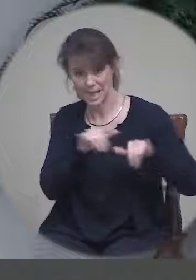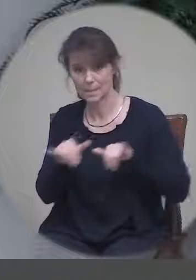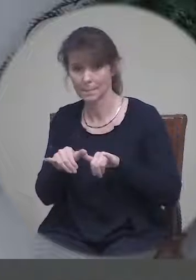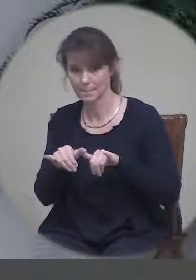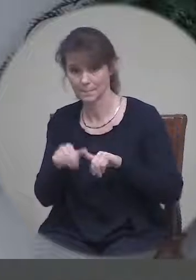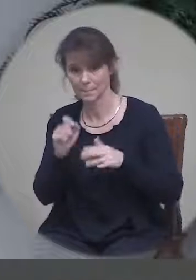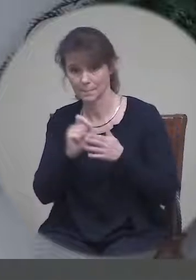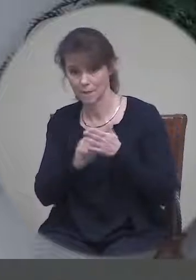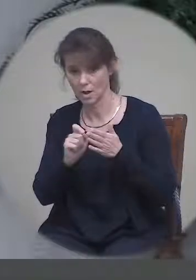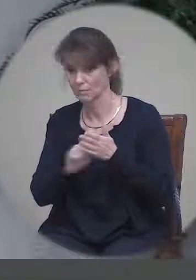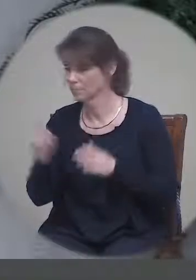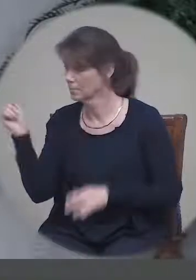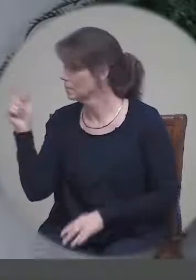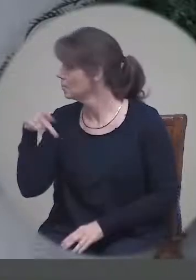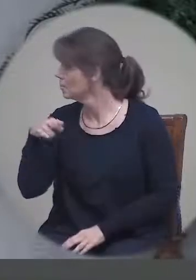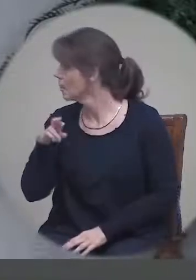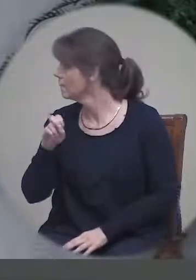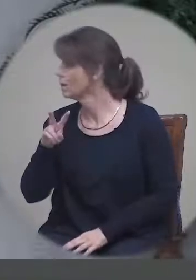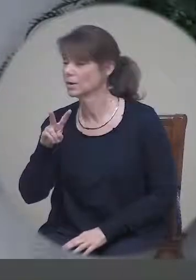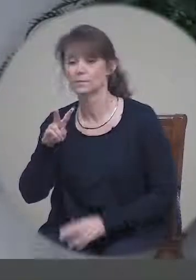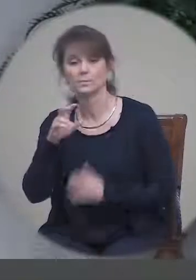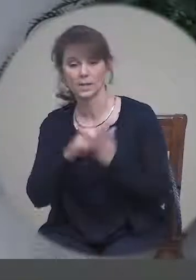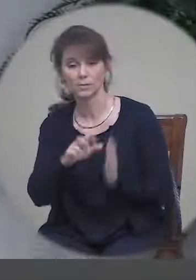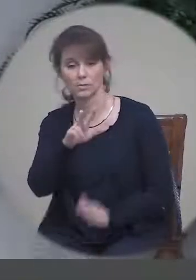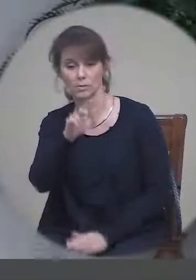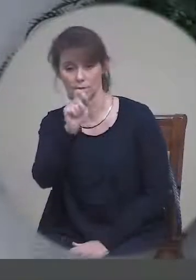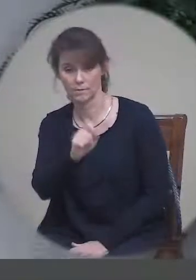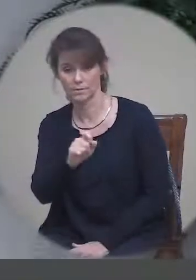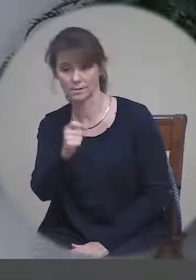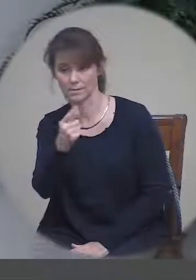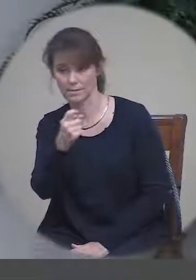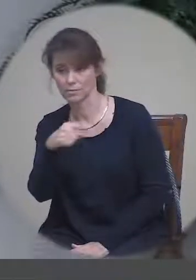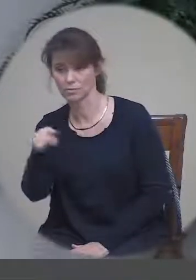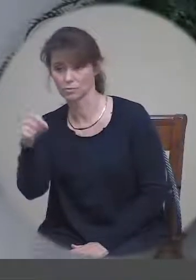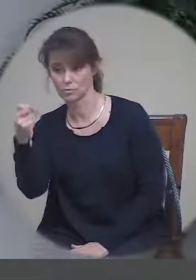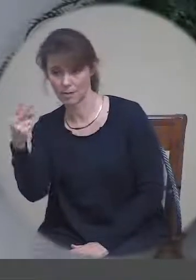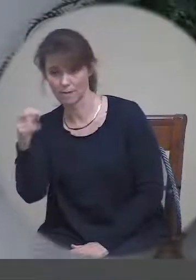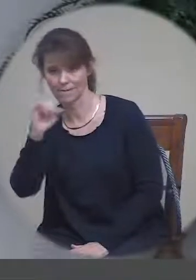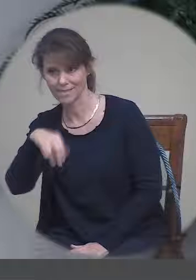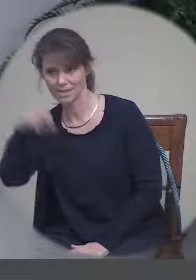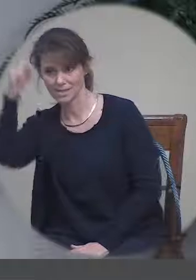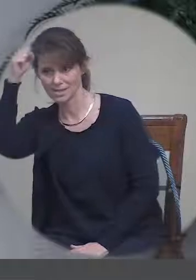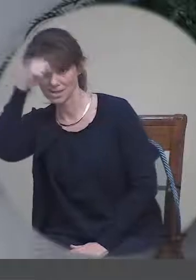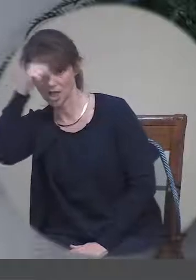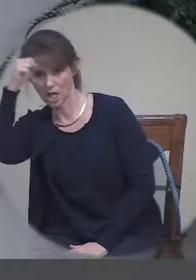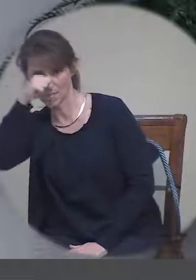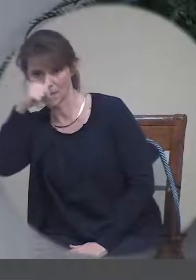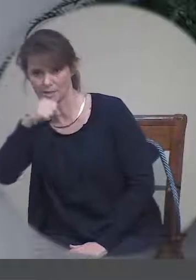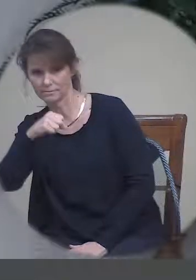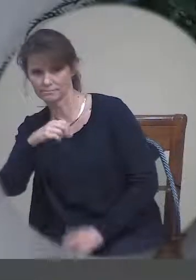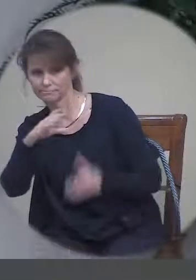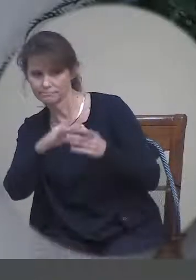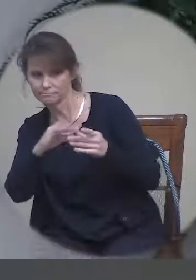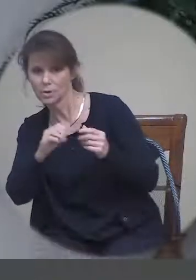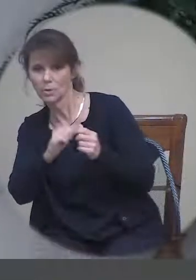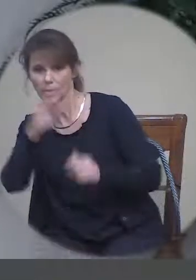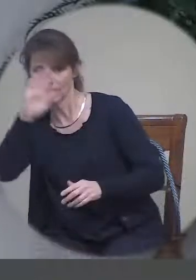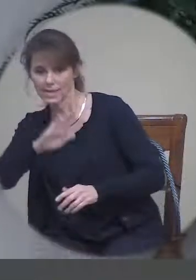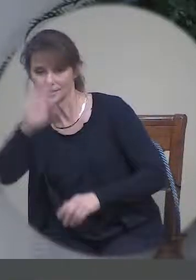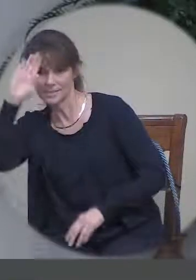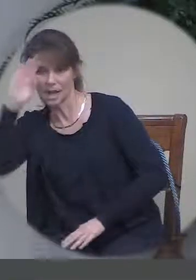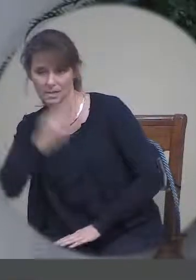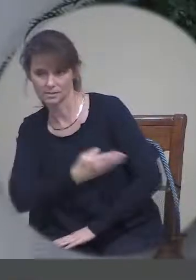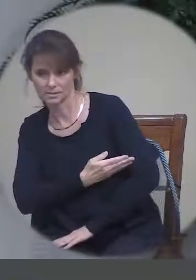from Proverbs in the 3rd chapter, verses 11 through 12. Now the question is, what sort of chastisement is he